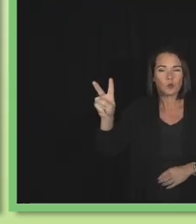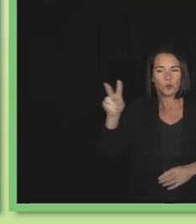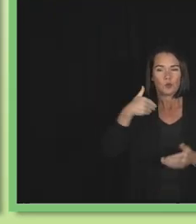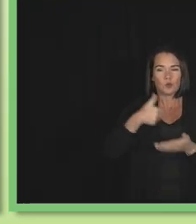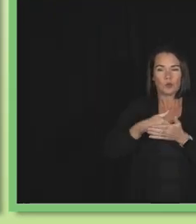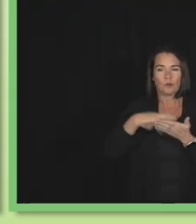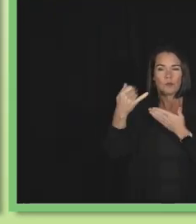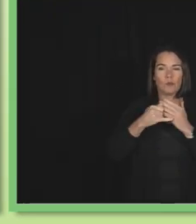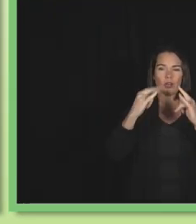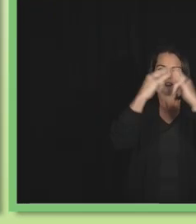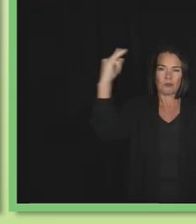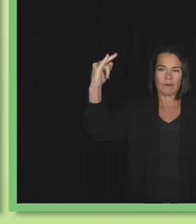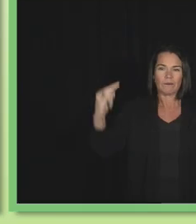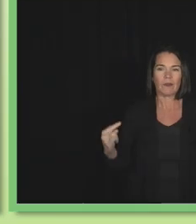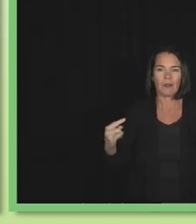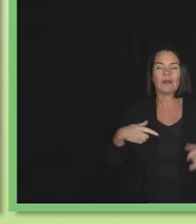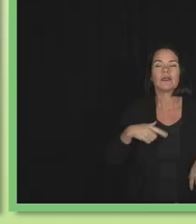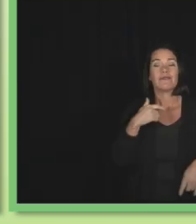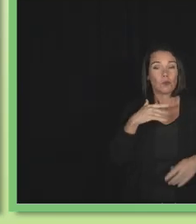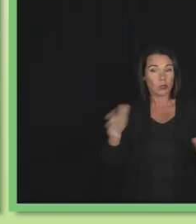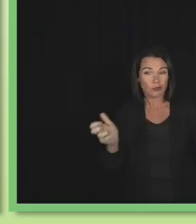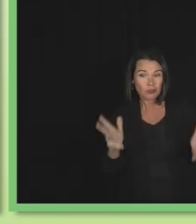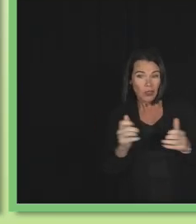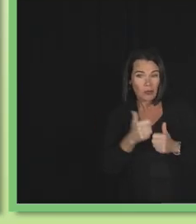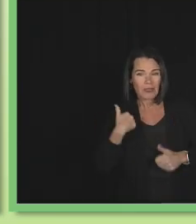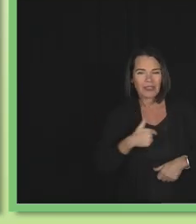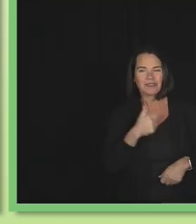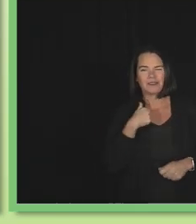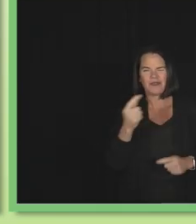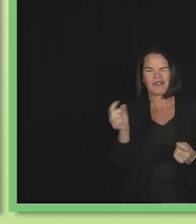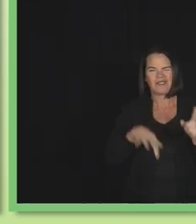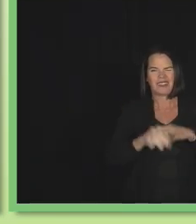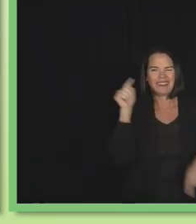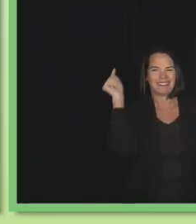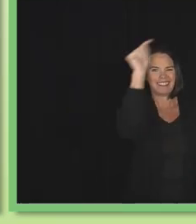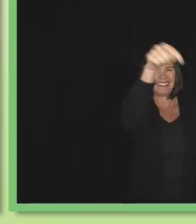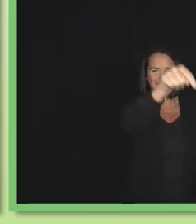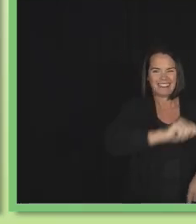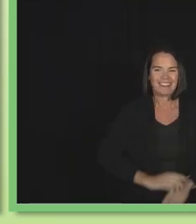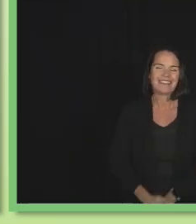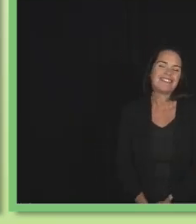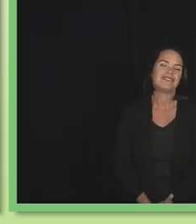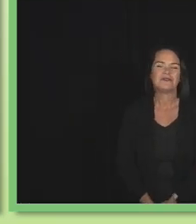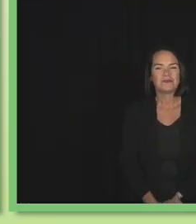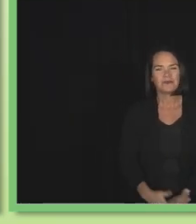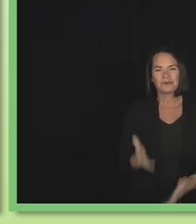If you want to chat with us, you can find us there. Thanks so much. Thank you.